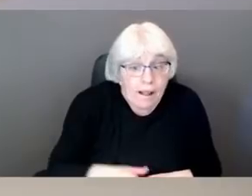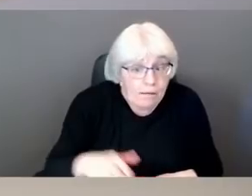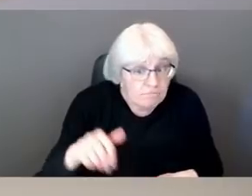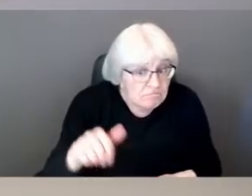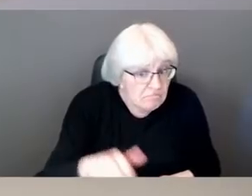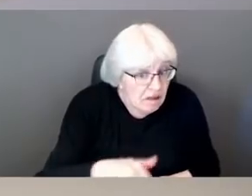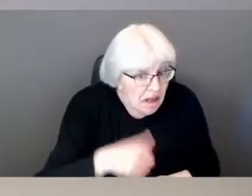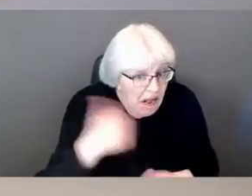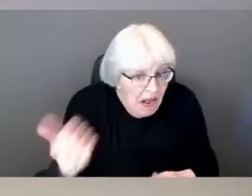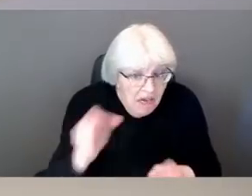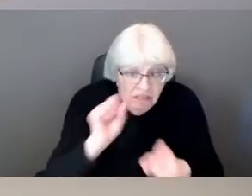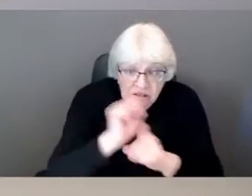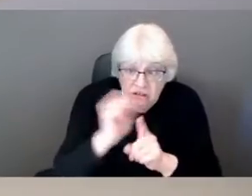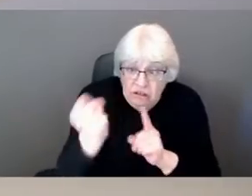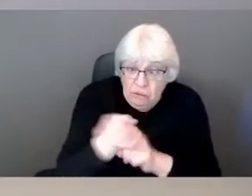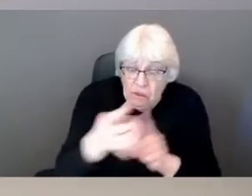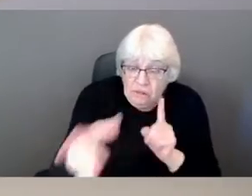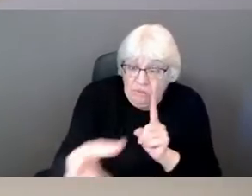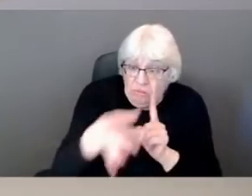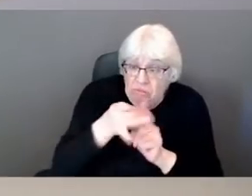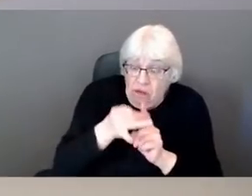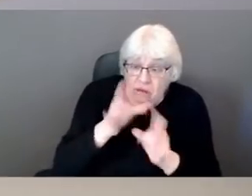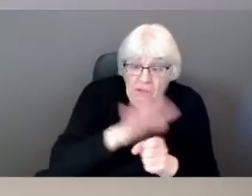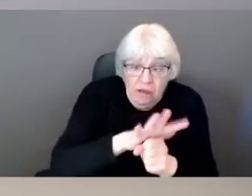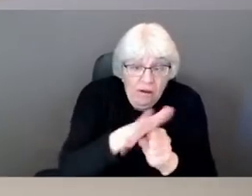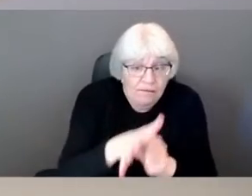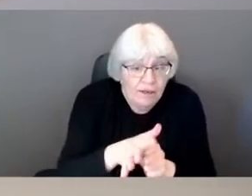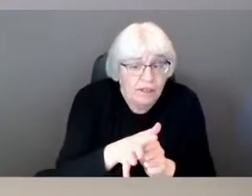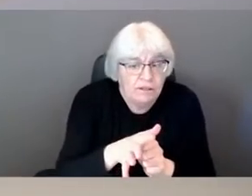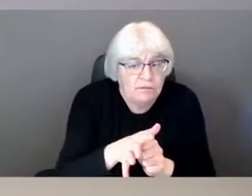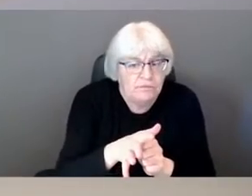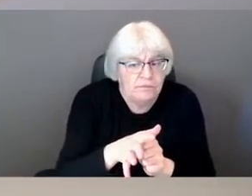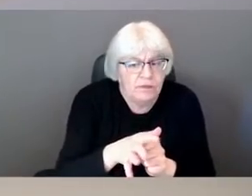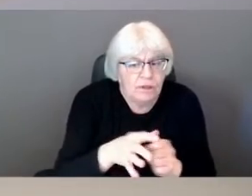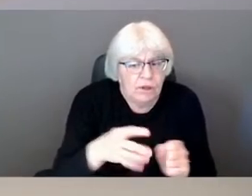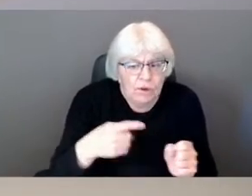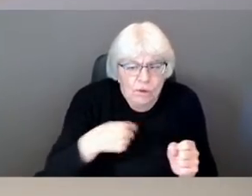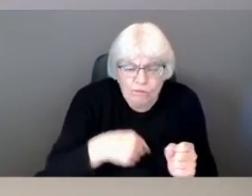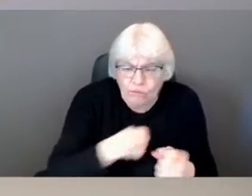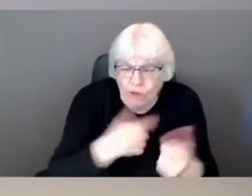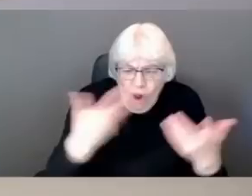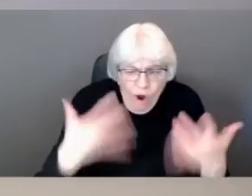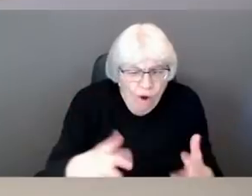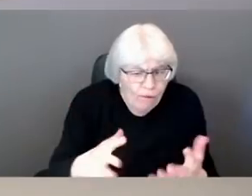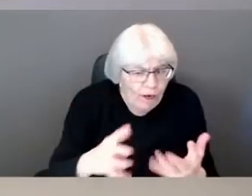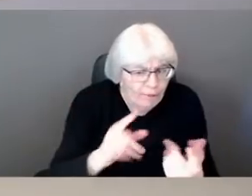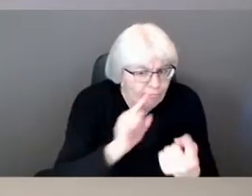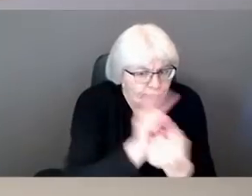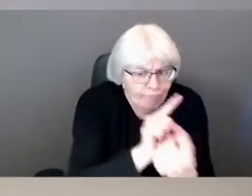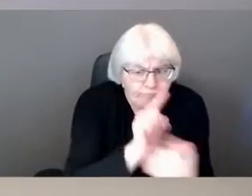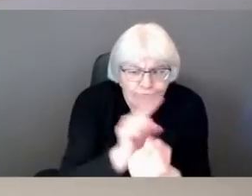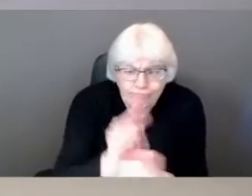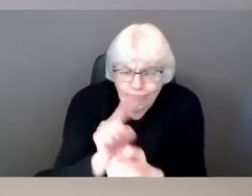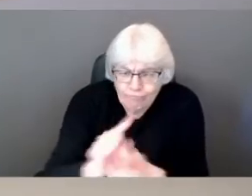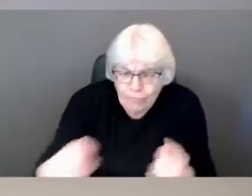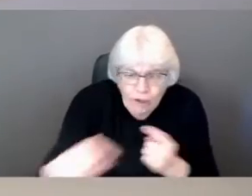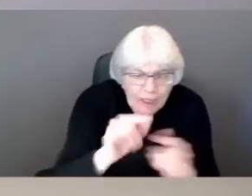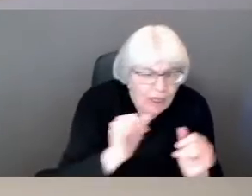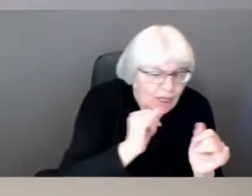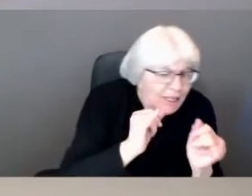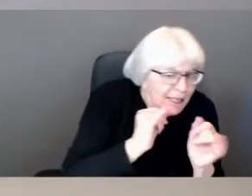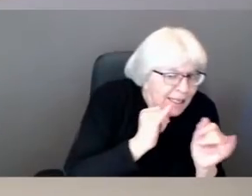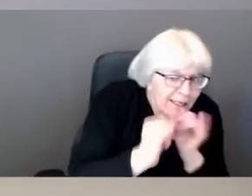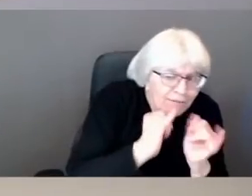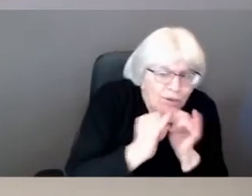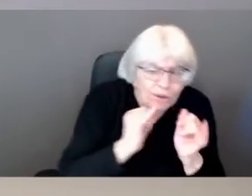talk to the case and the workplace around where they were, what they were doing, if they were